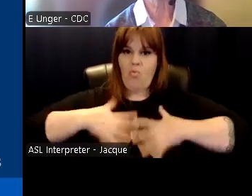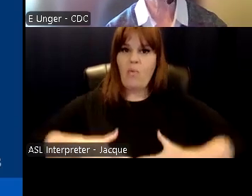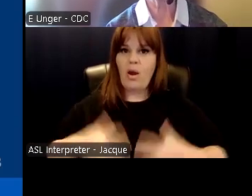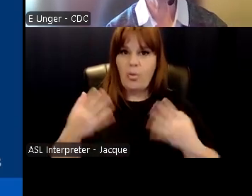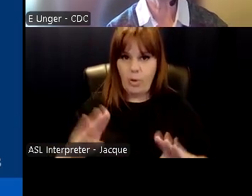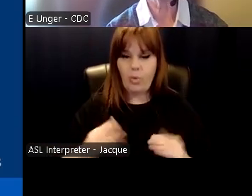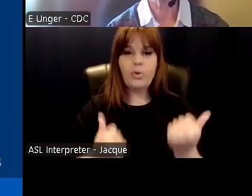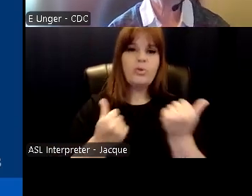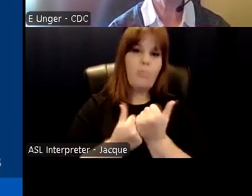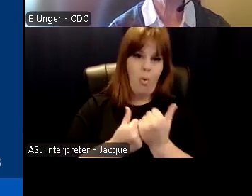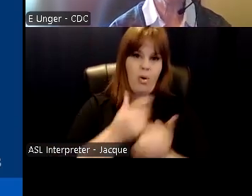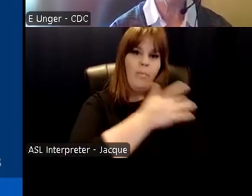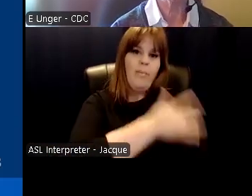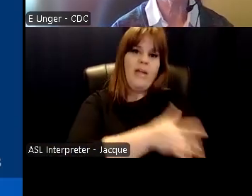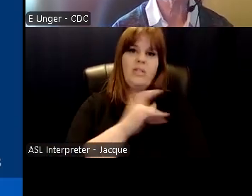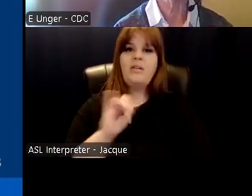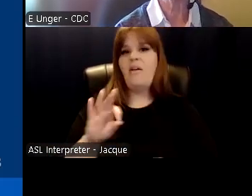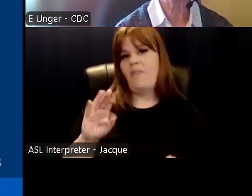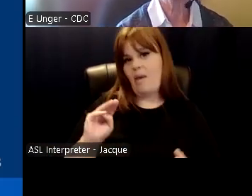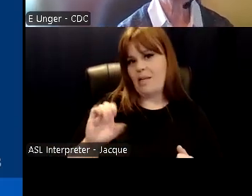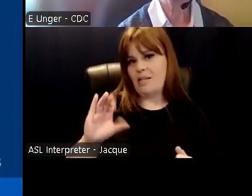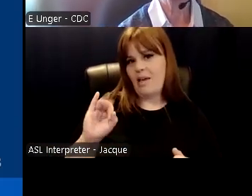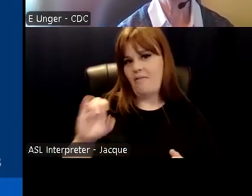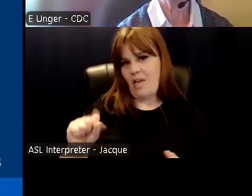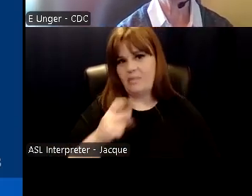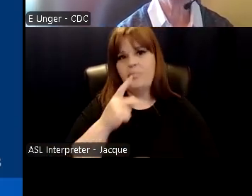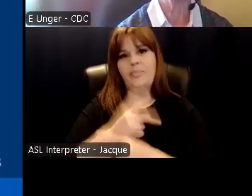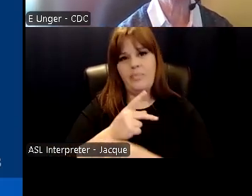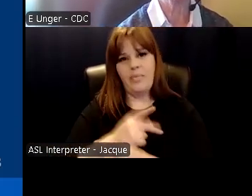caregivers, family, and friends. Thank you.